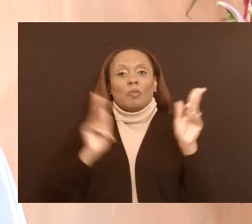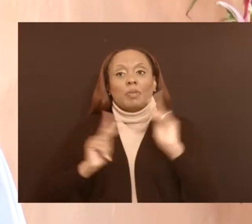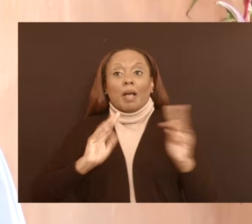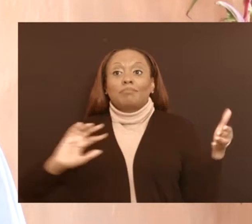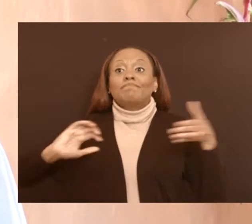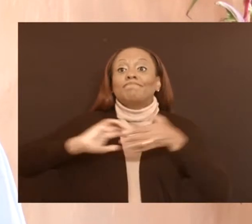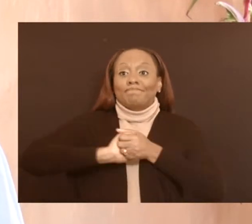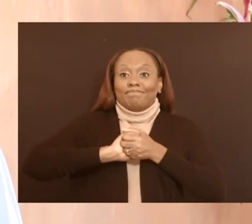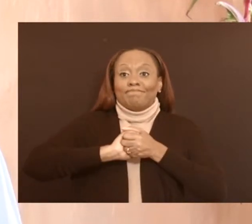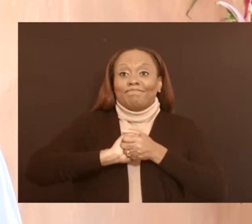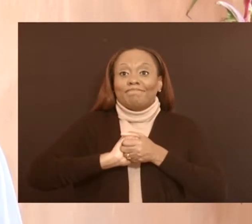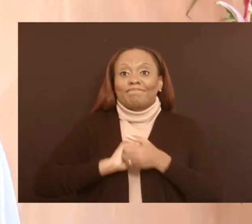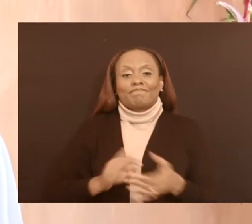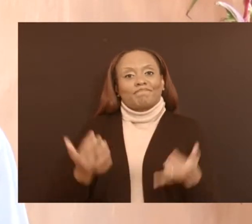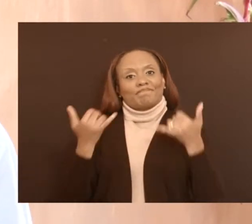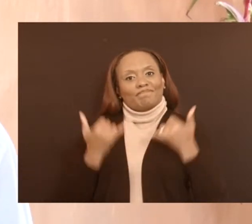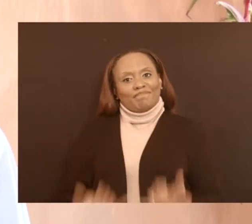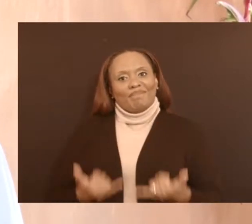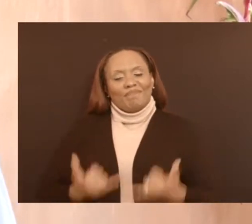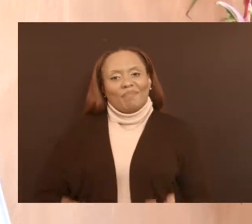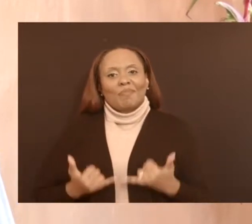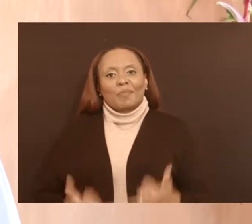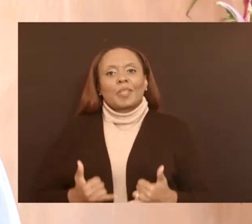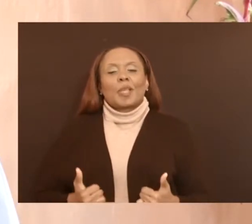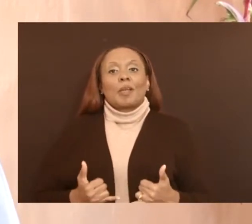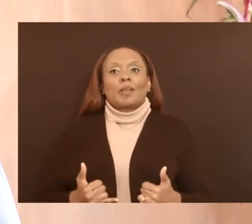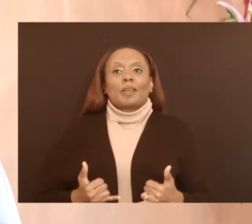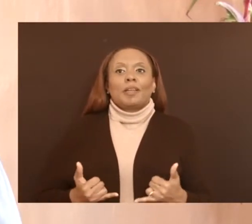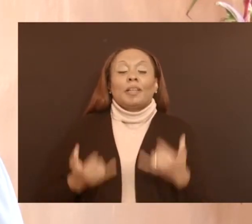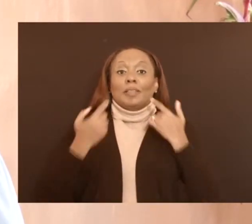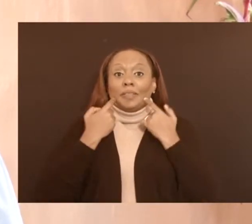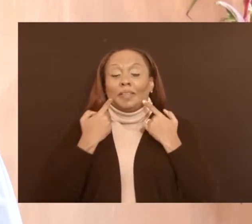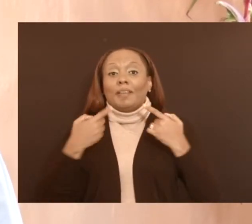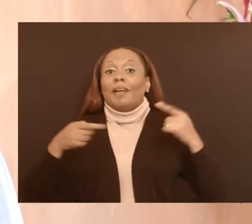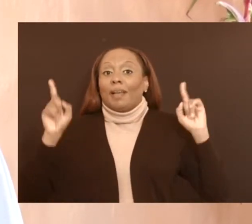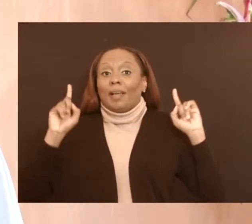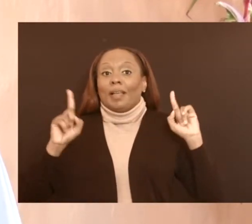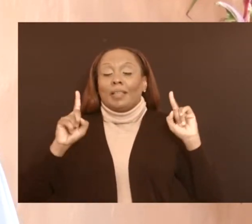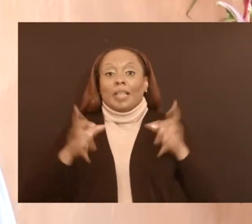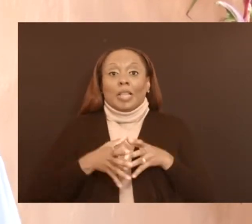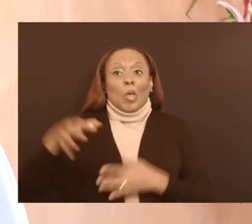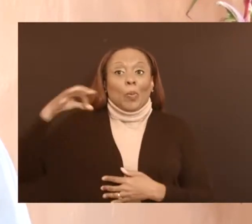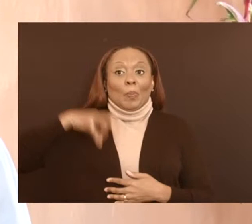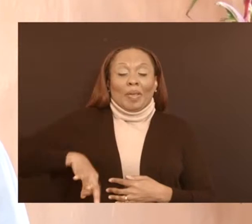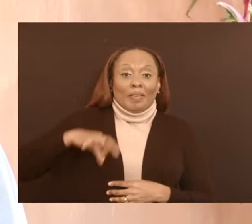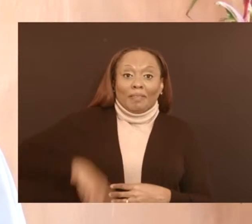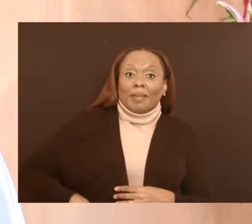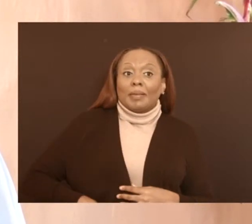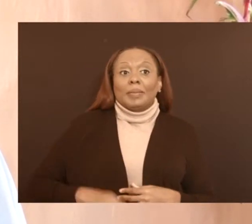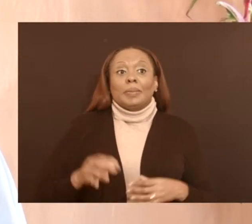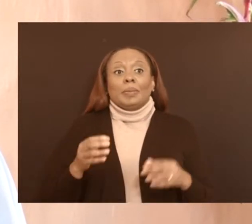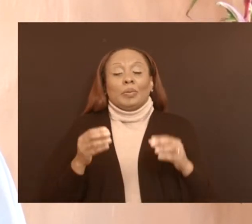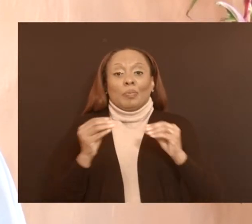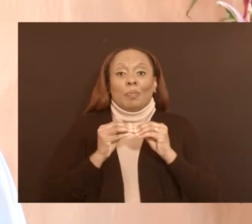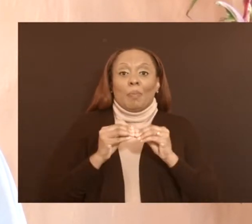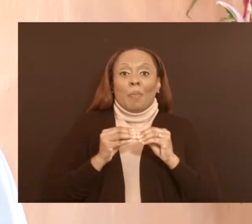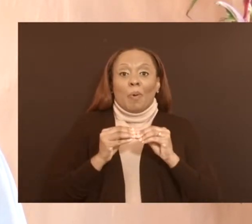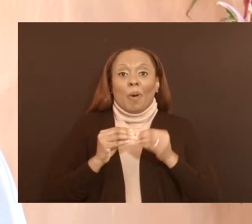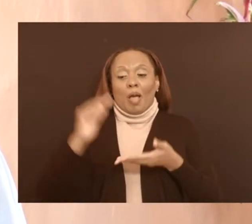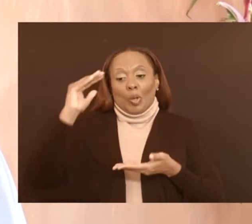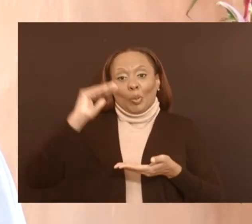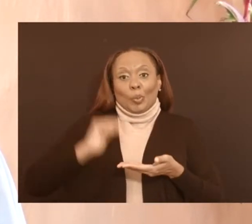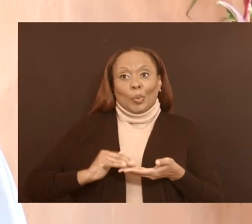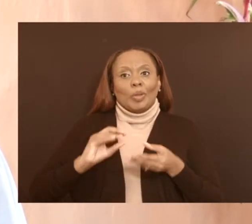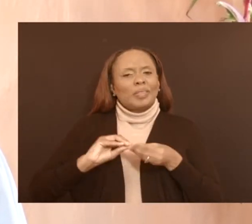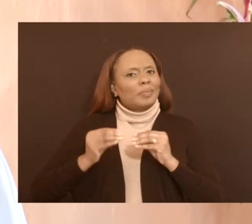indeed enjoying a period of long-term, well, I hope it is long-term gain, but that depends on each and every one of us. But what I'm